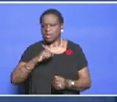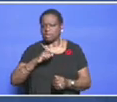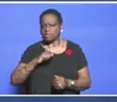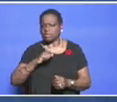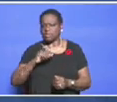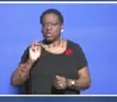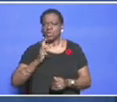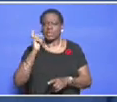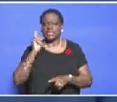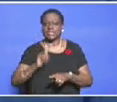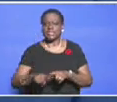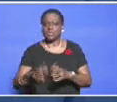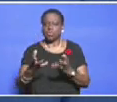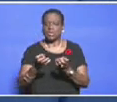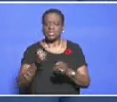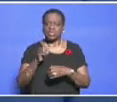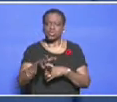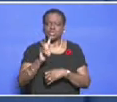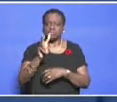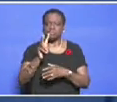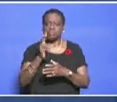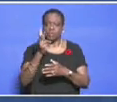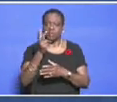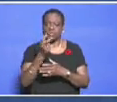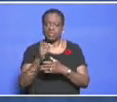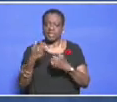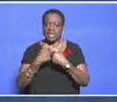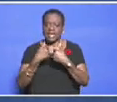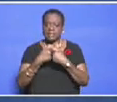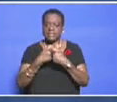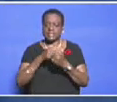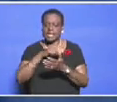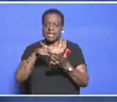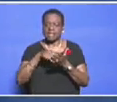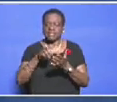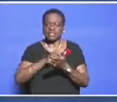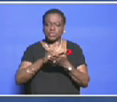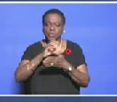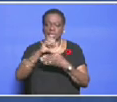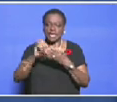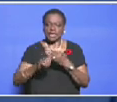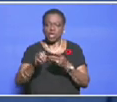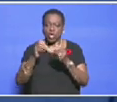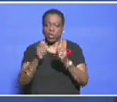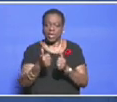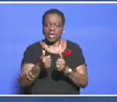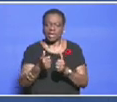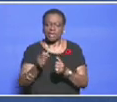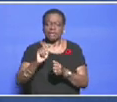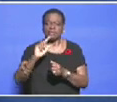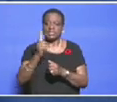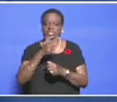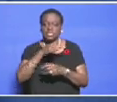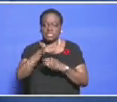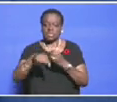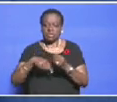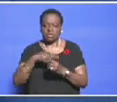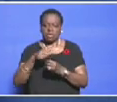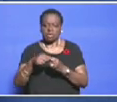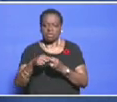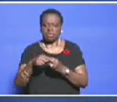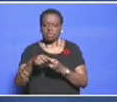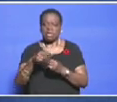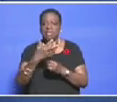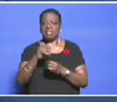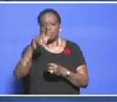we didn't want to lose both games this weekend, but you know, I think quick turnaround in games, the legs were kind of dead. The guys gave it their